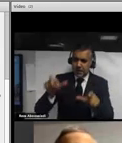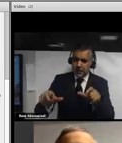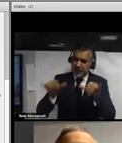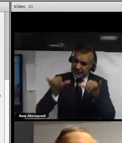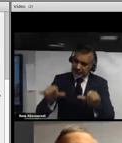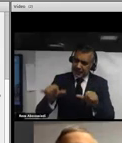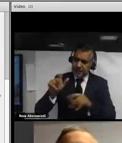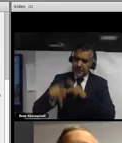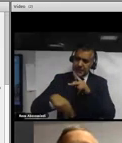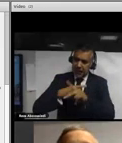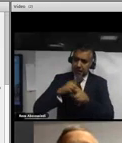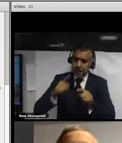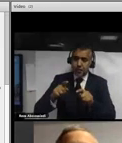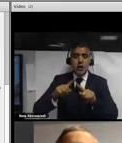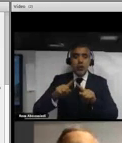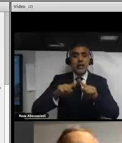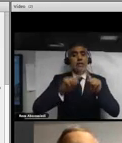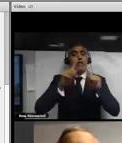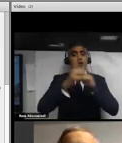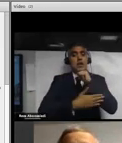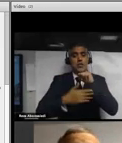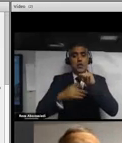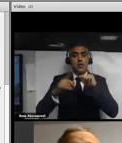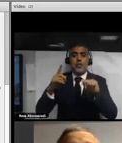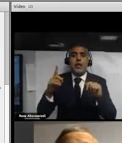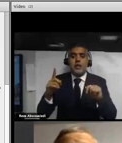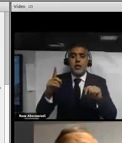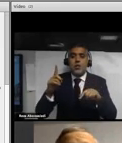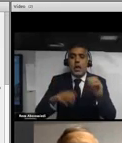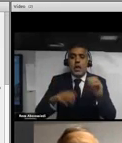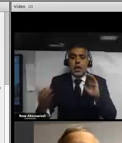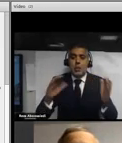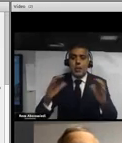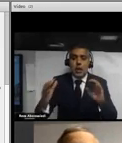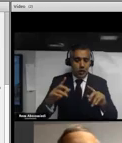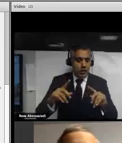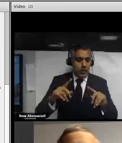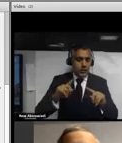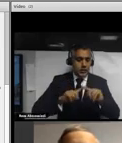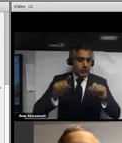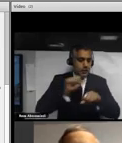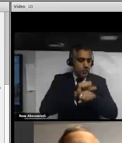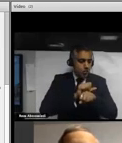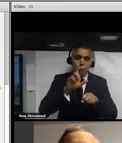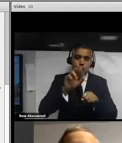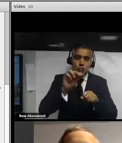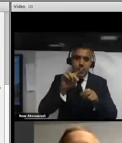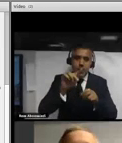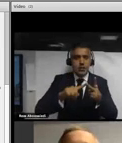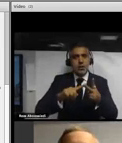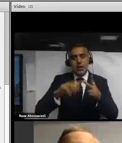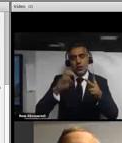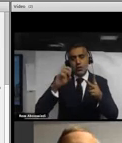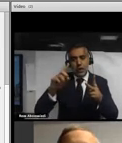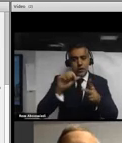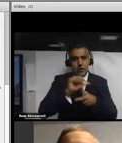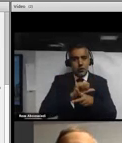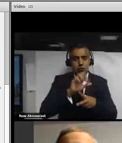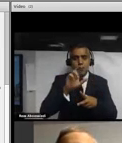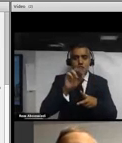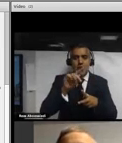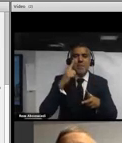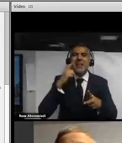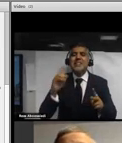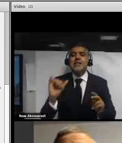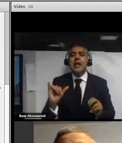people in the different countries, we can't even compare things like differences in employment rates or education rates, because it's like comparing apples to oranges. We need